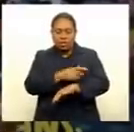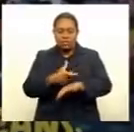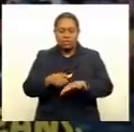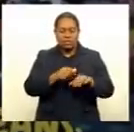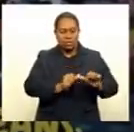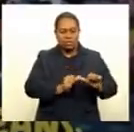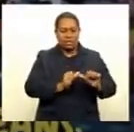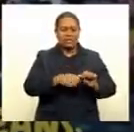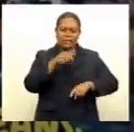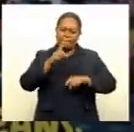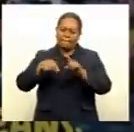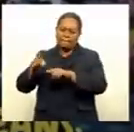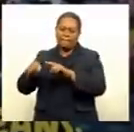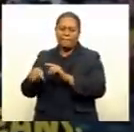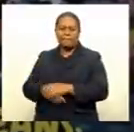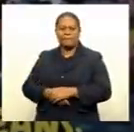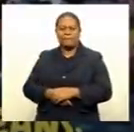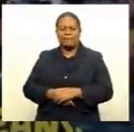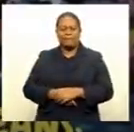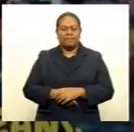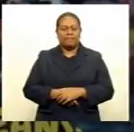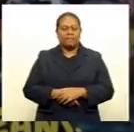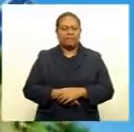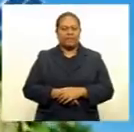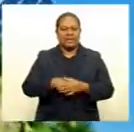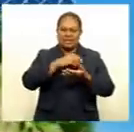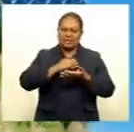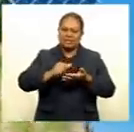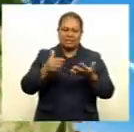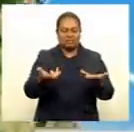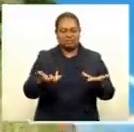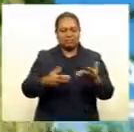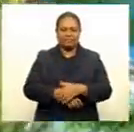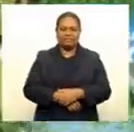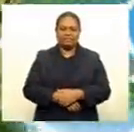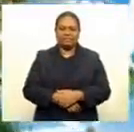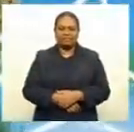enhancing biodiversity, establishing seagrass.